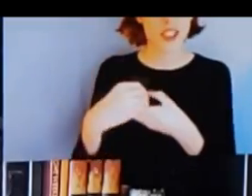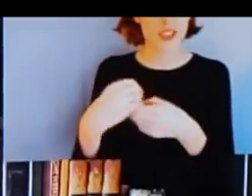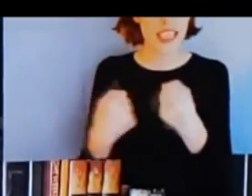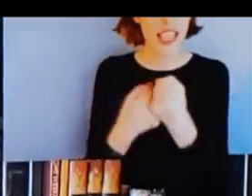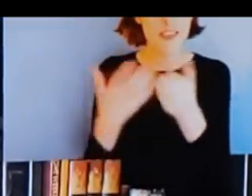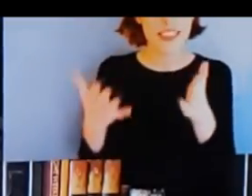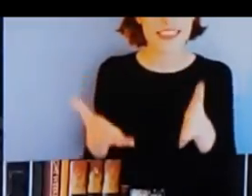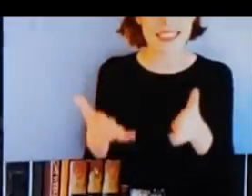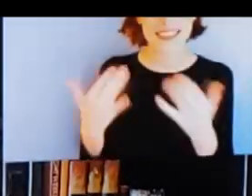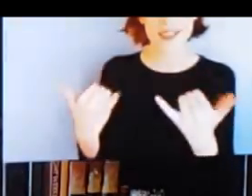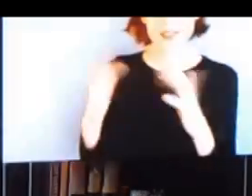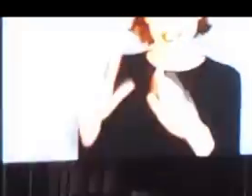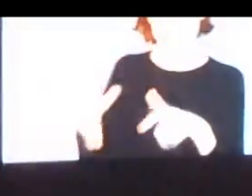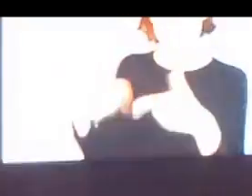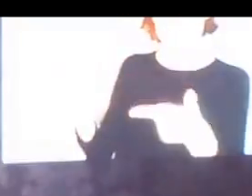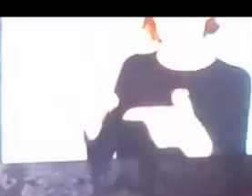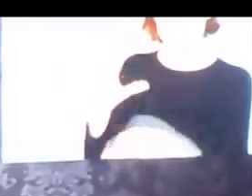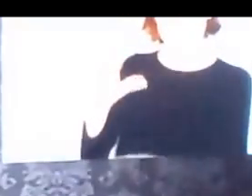Over to you, Lachi.